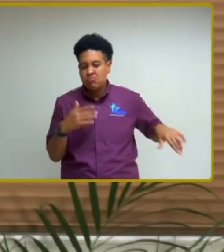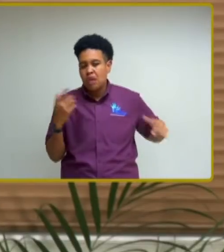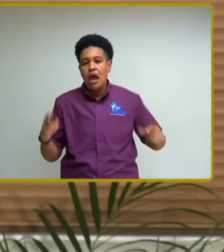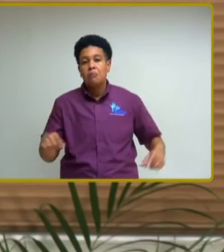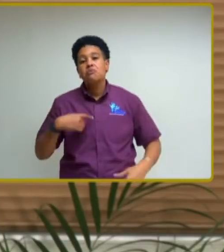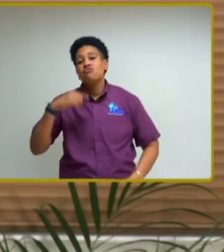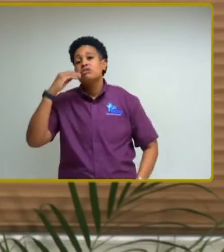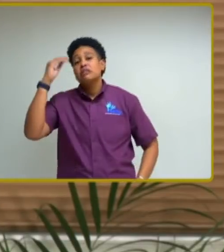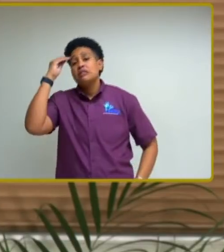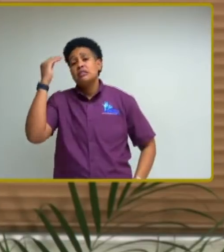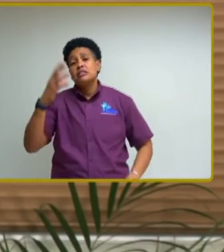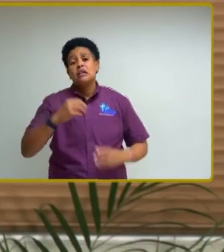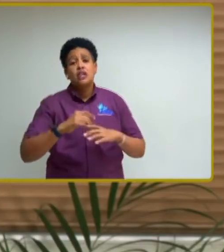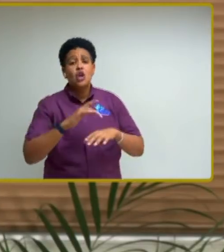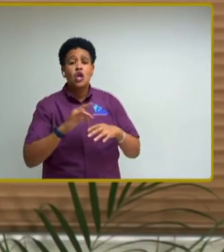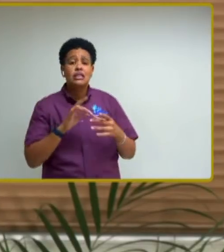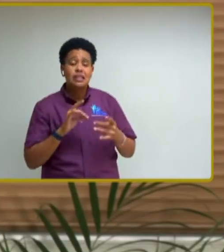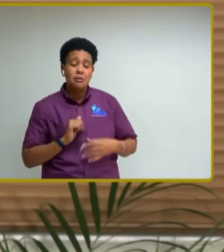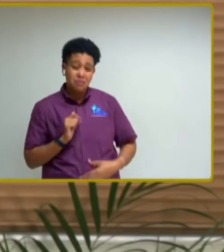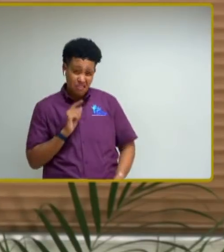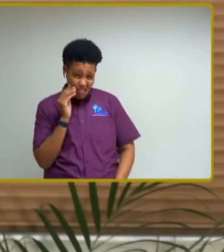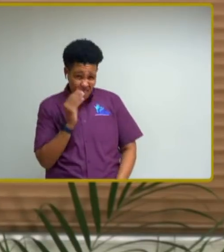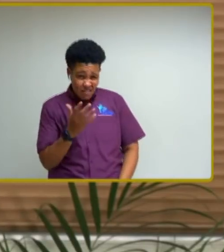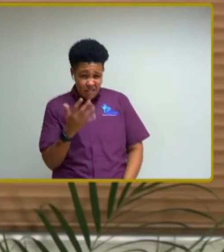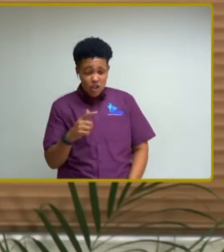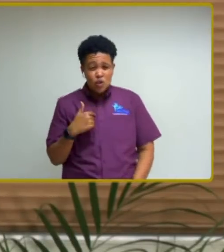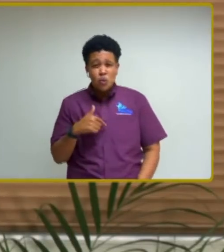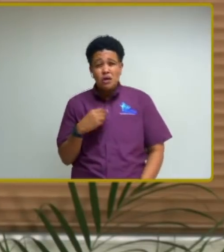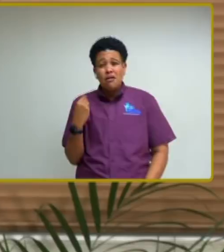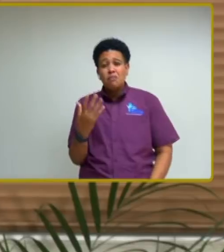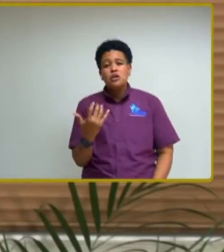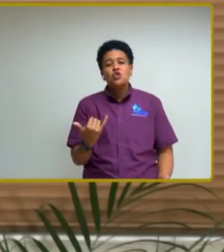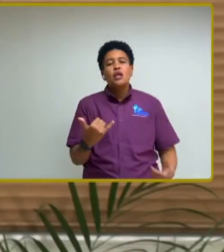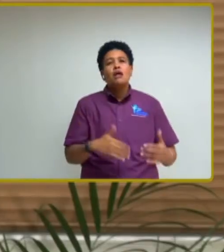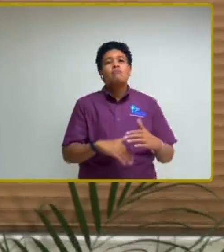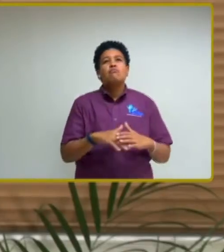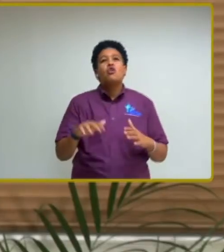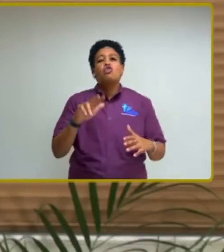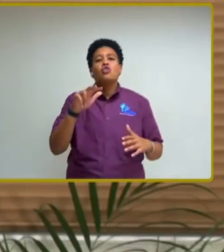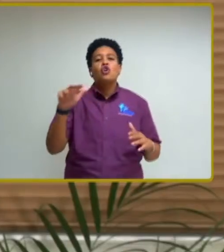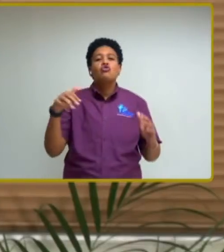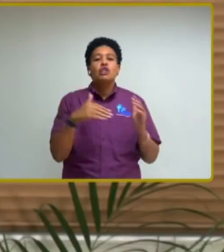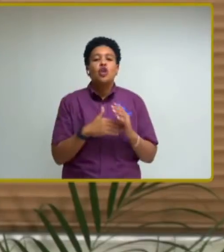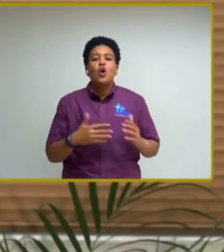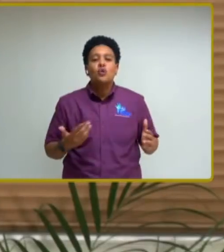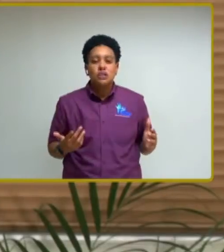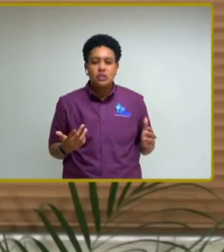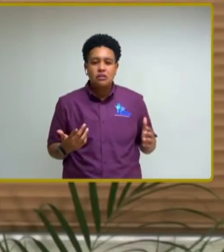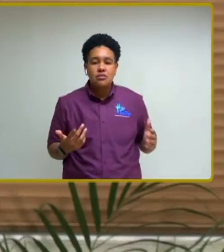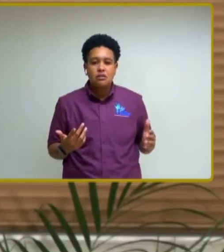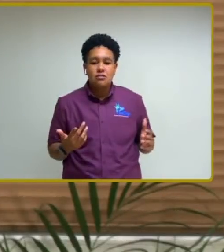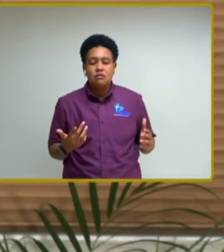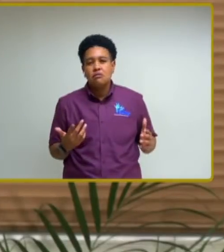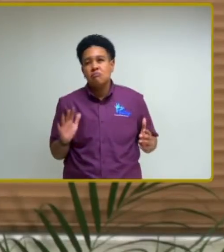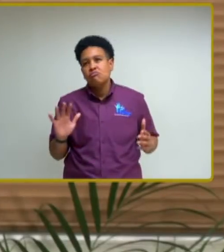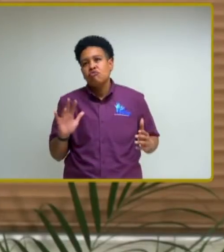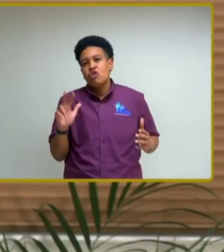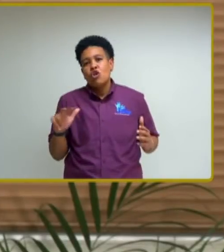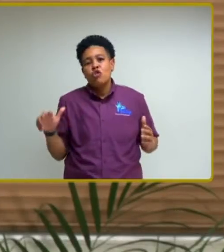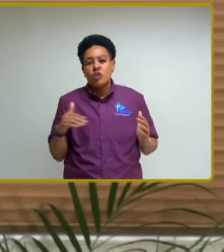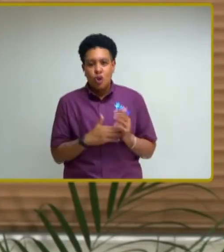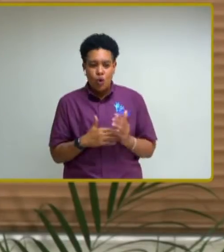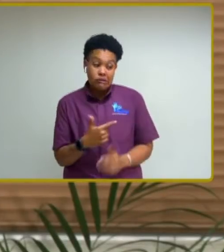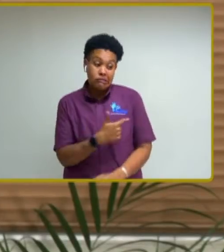earlier statement I made, we have administered to date about 33,000 or thereabouts, which